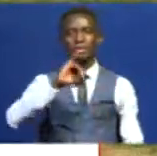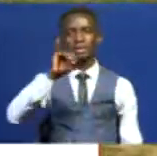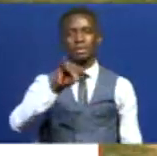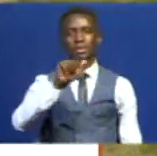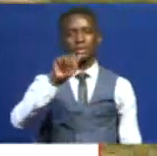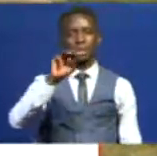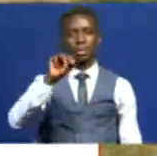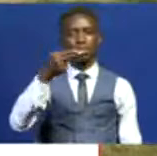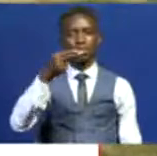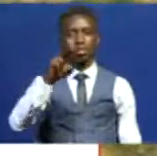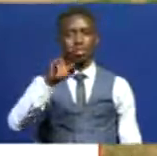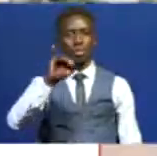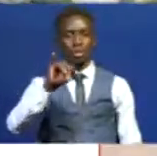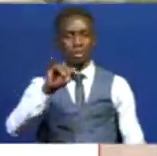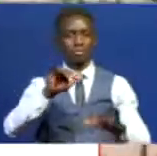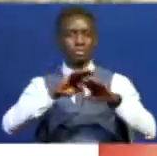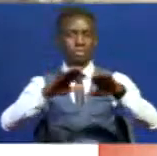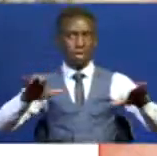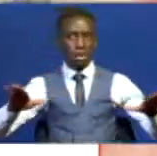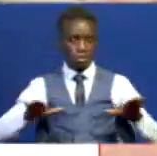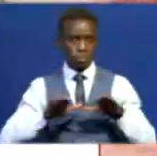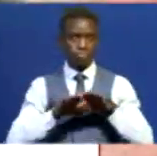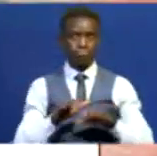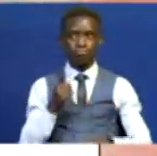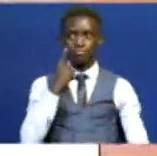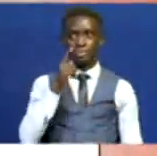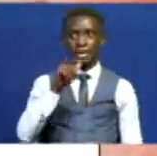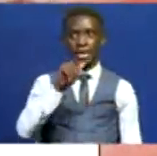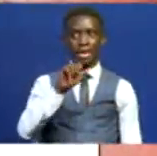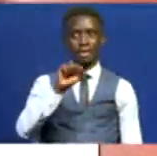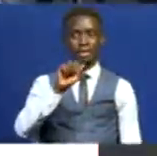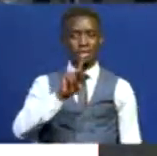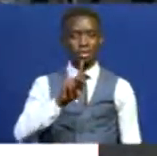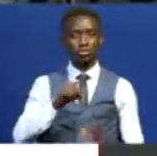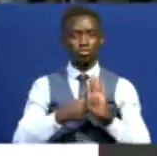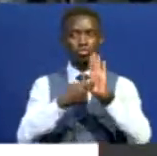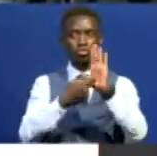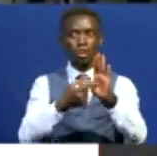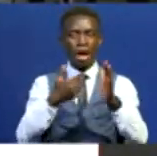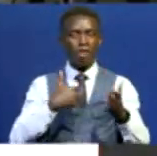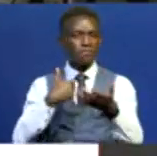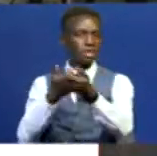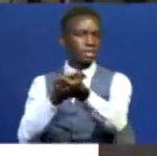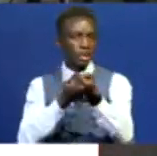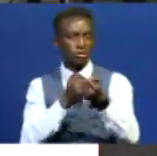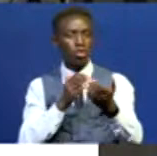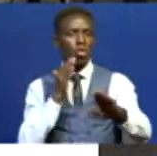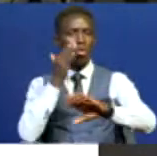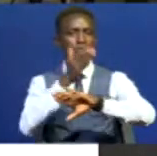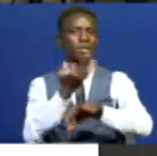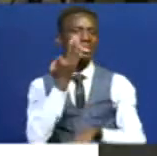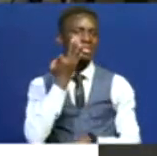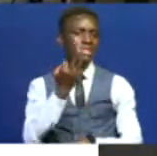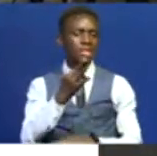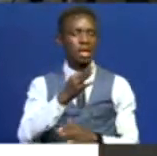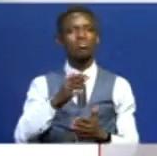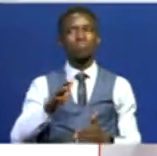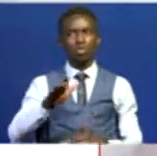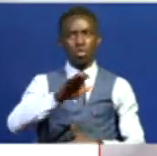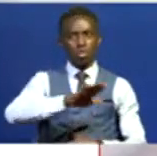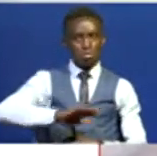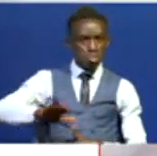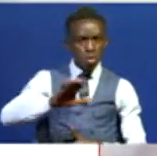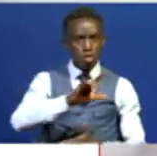The 121st edition of the ASK show has attracted over 300 local and at least 30